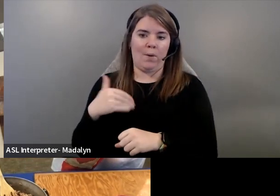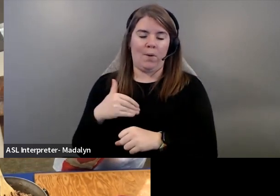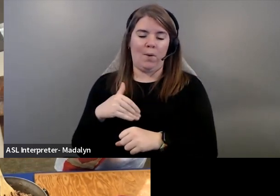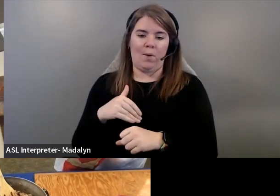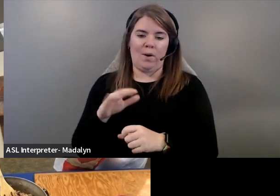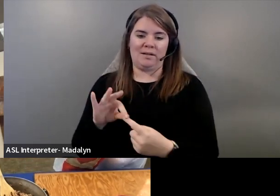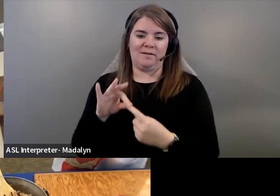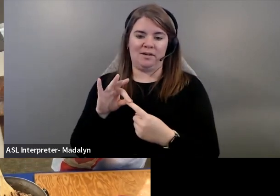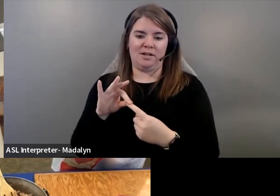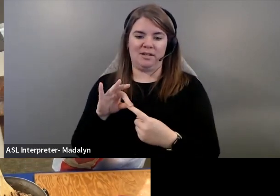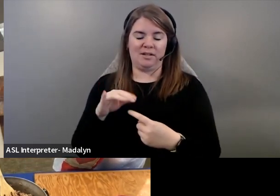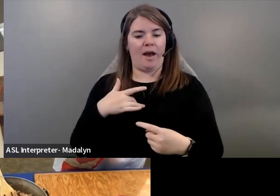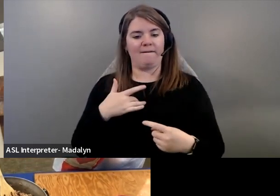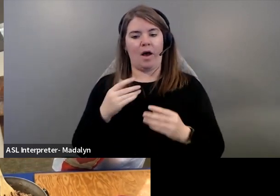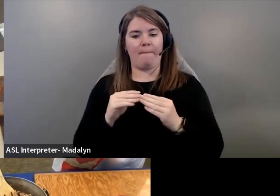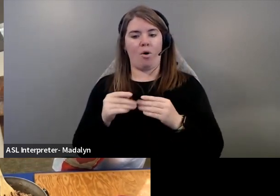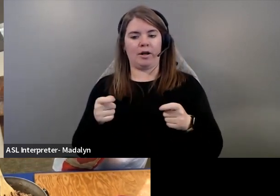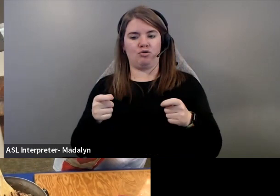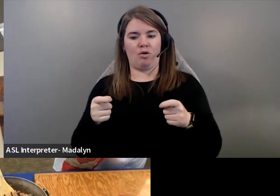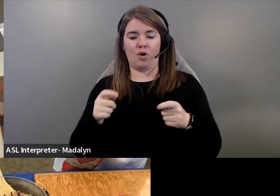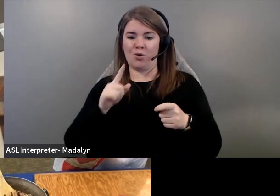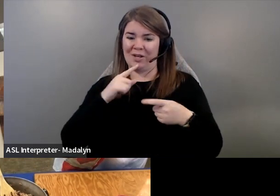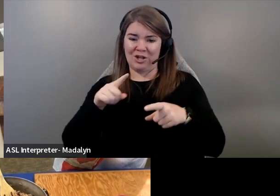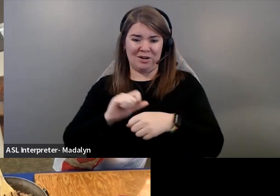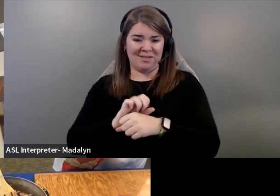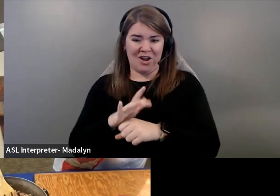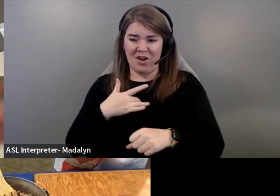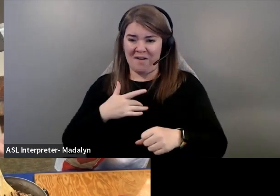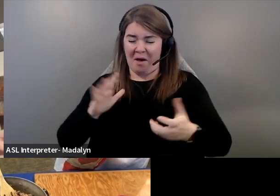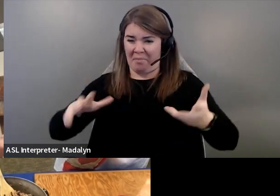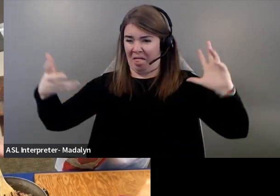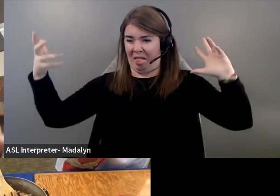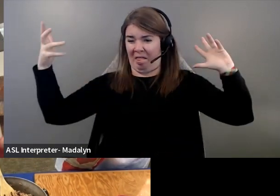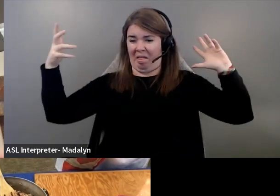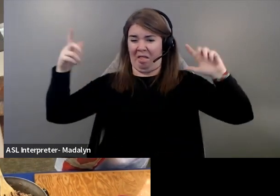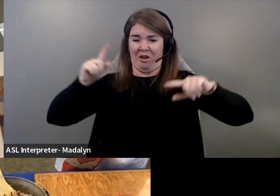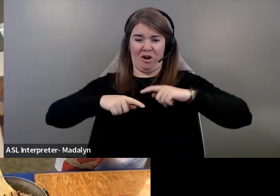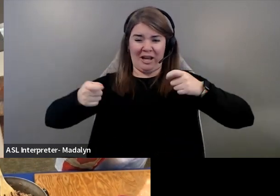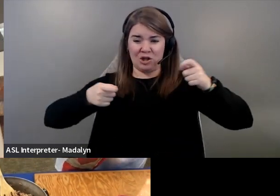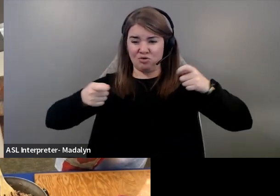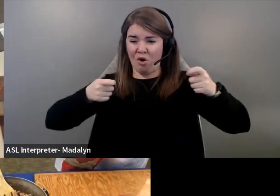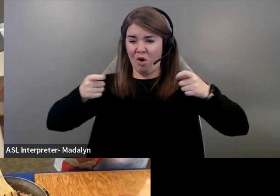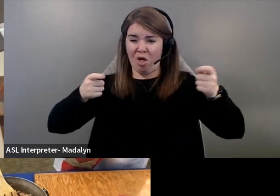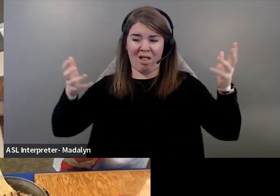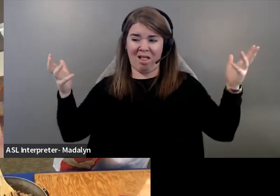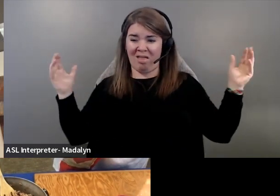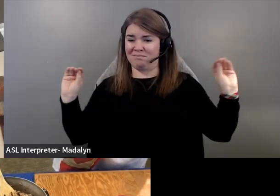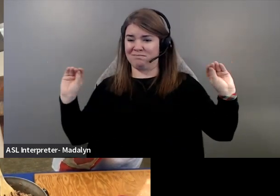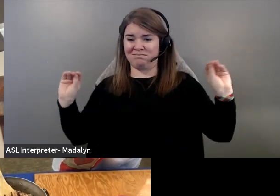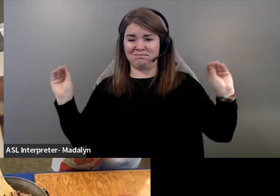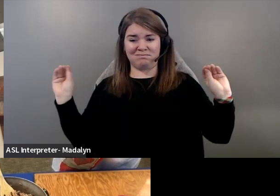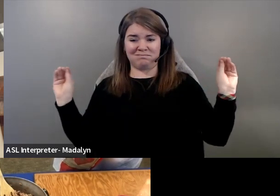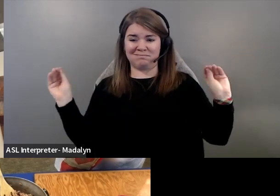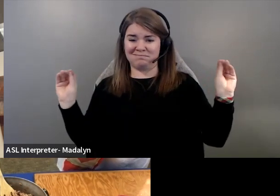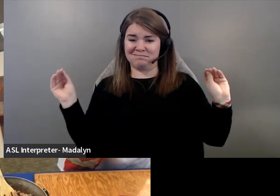me to feel in control, because that whole pandemic, you just felt like you were out of control. Everything was out of your control. You had